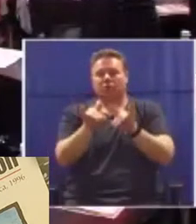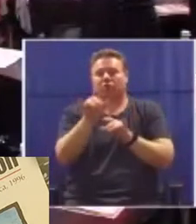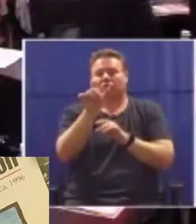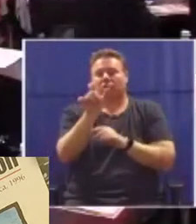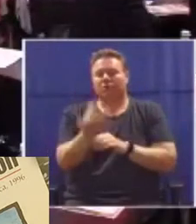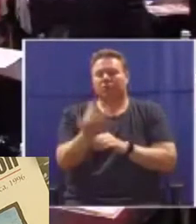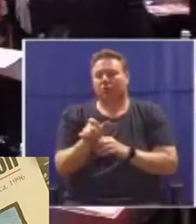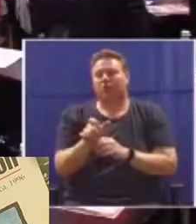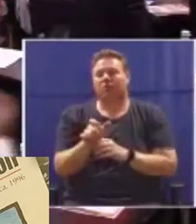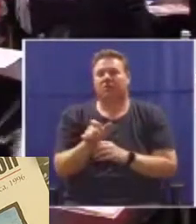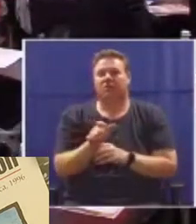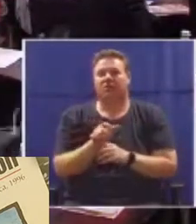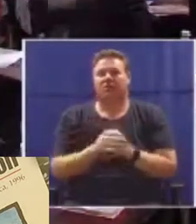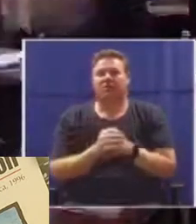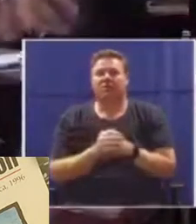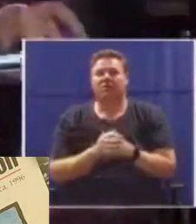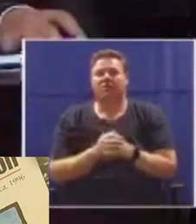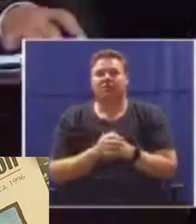House Chairperson,